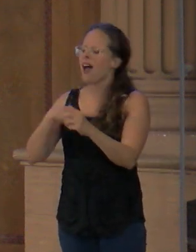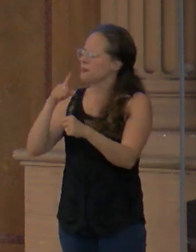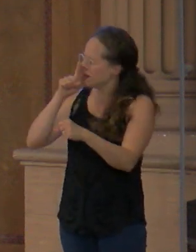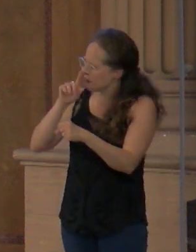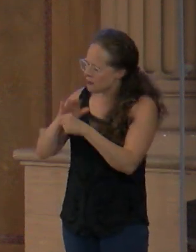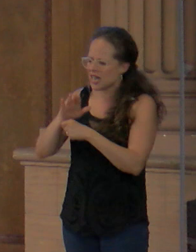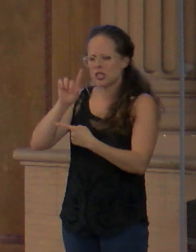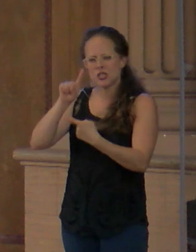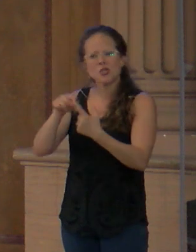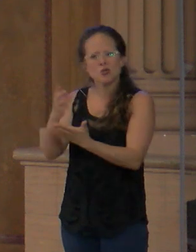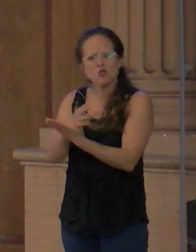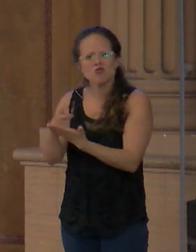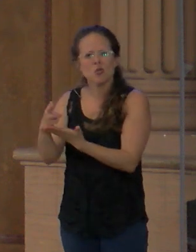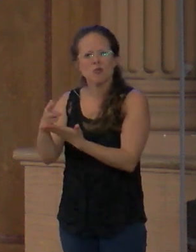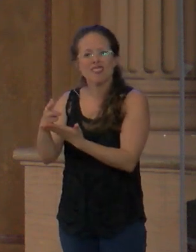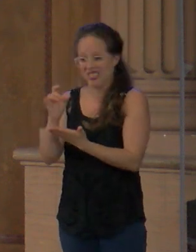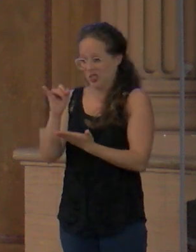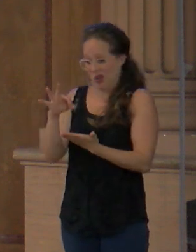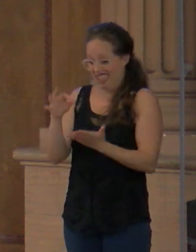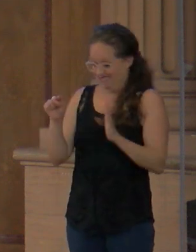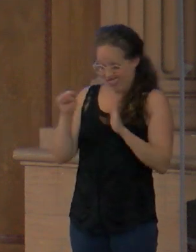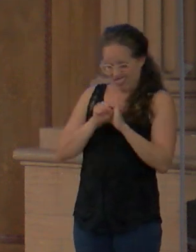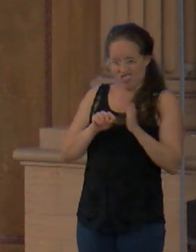it even if it costs them.